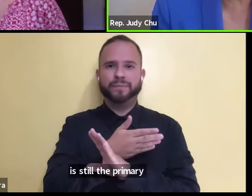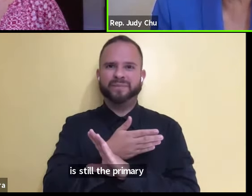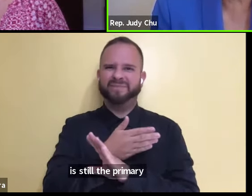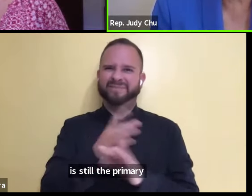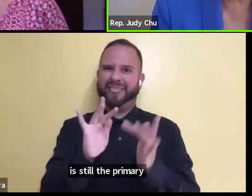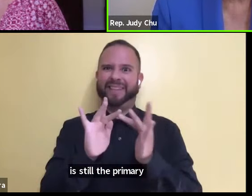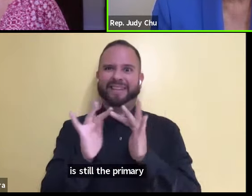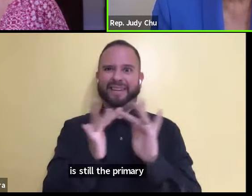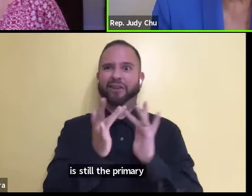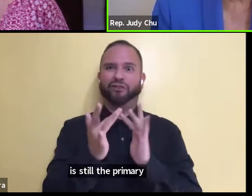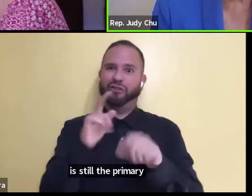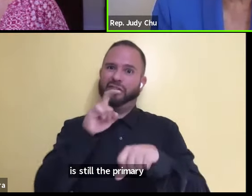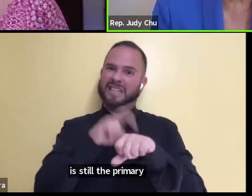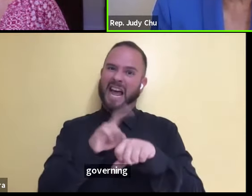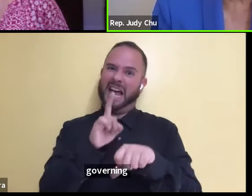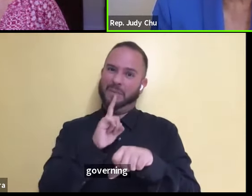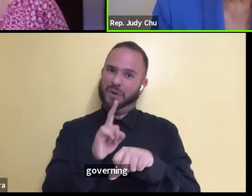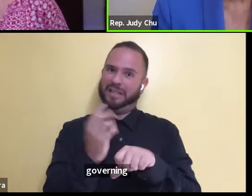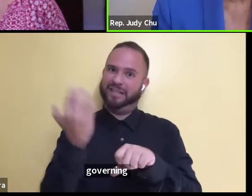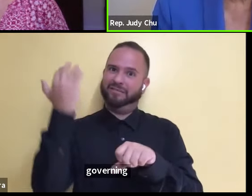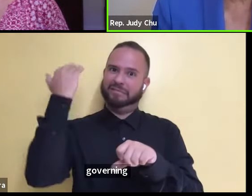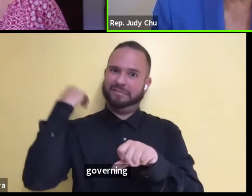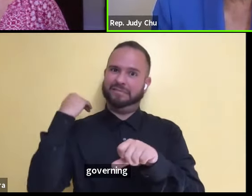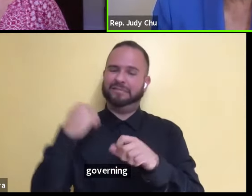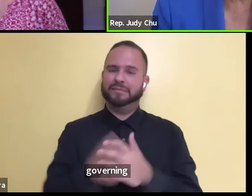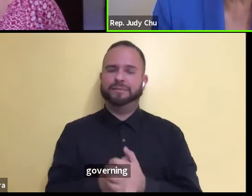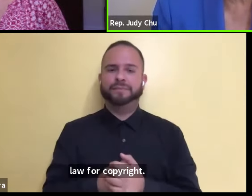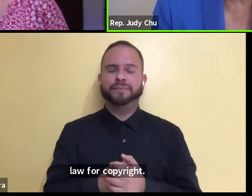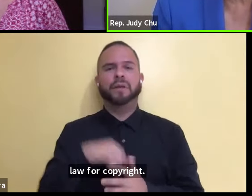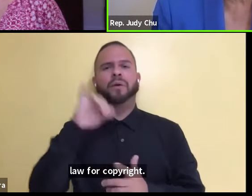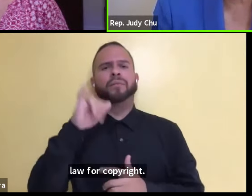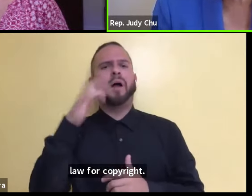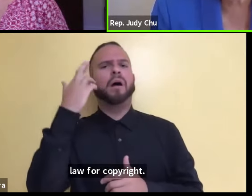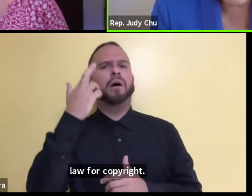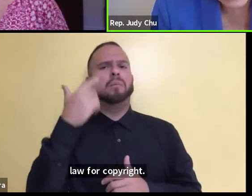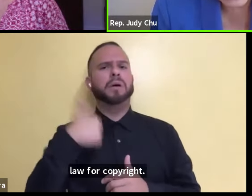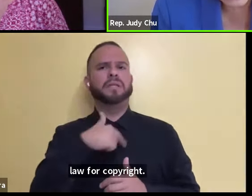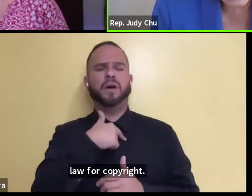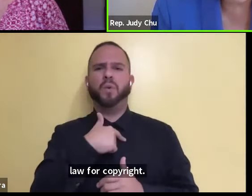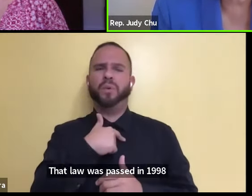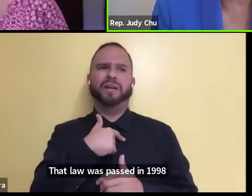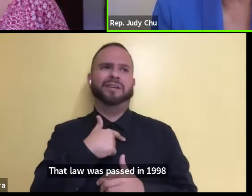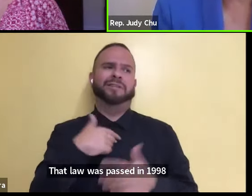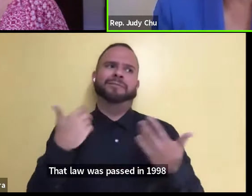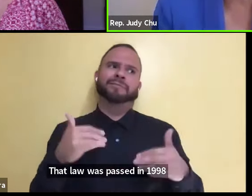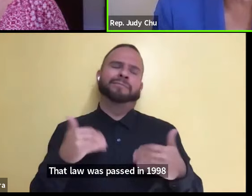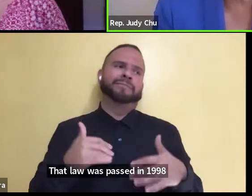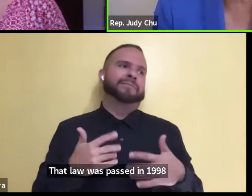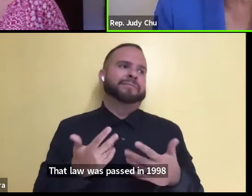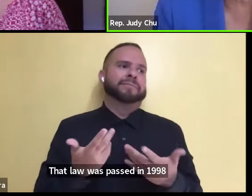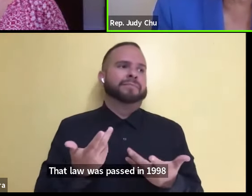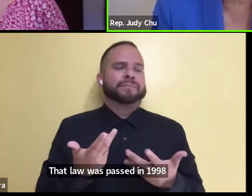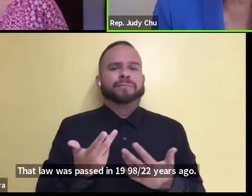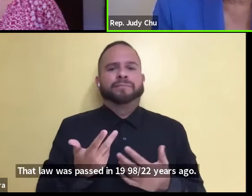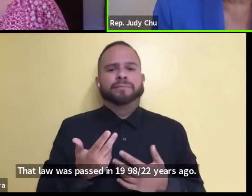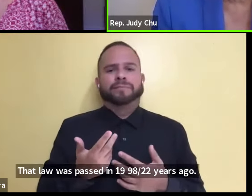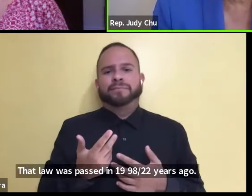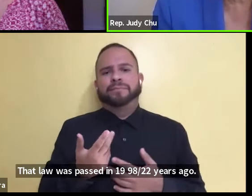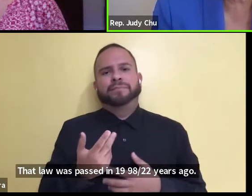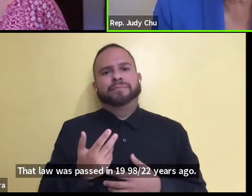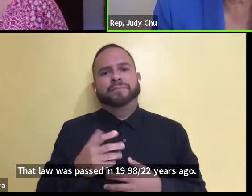that is why we are in such a primitive place, I believe, as far as